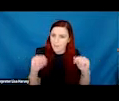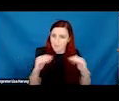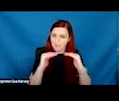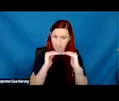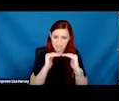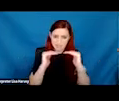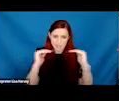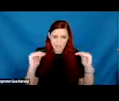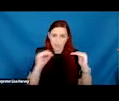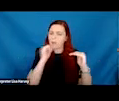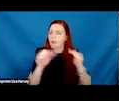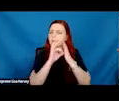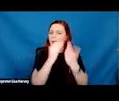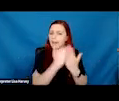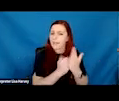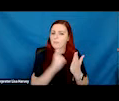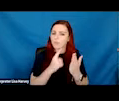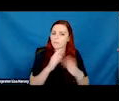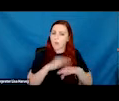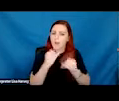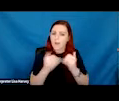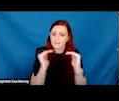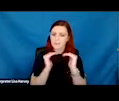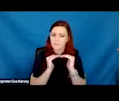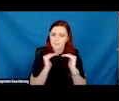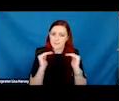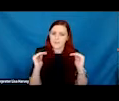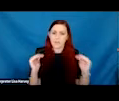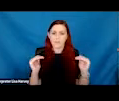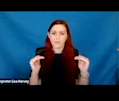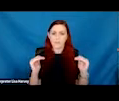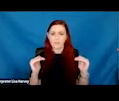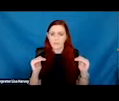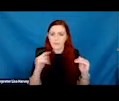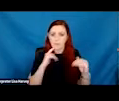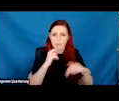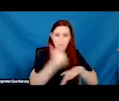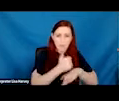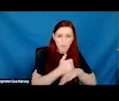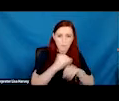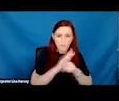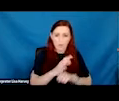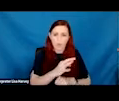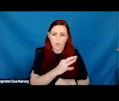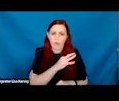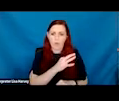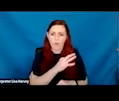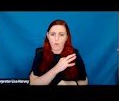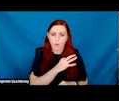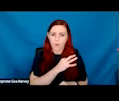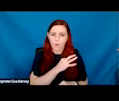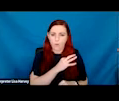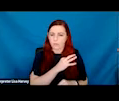than a set of guidelines, and that the emphasis on moving from minimum to good practice, as often the minimum does